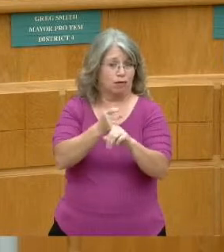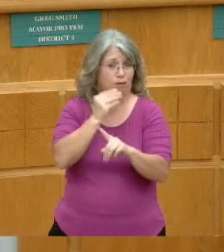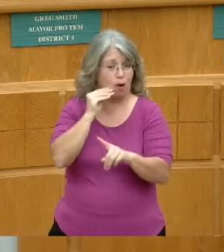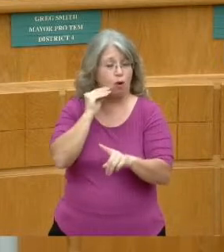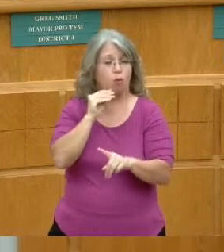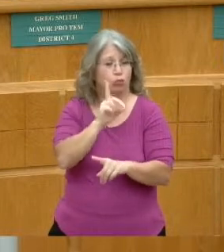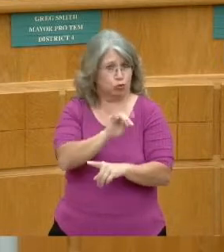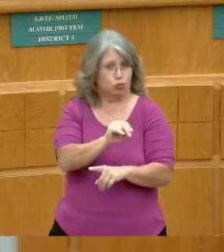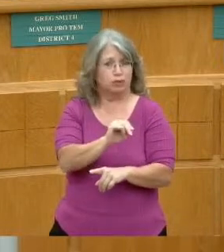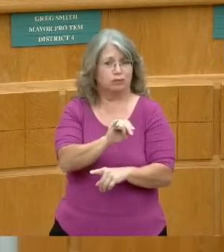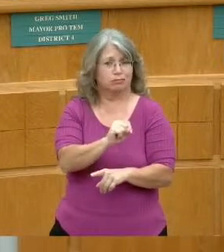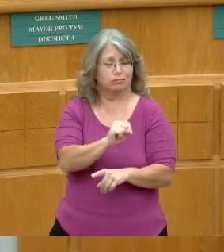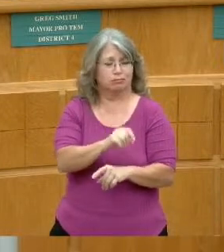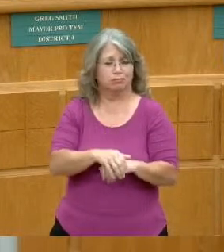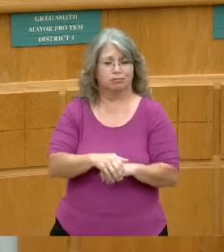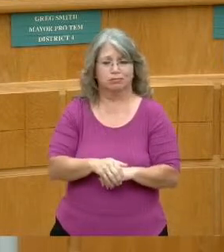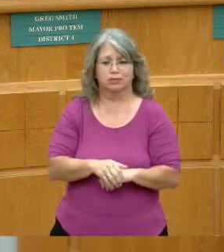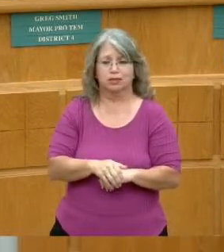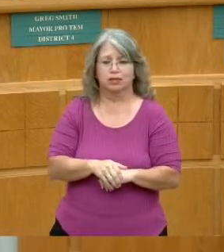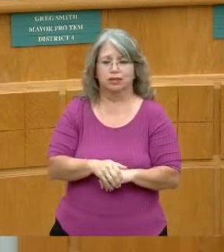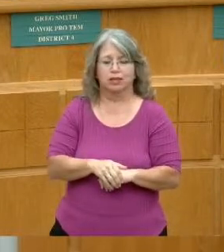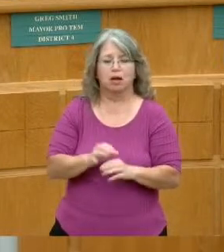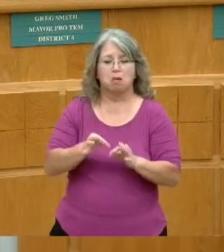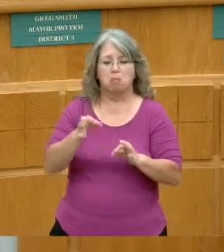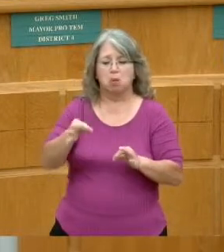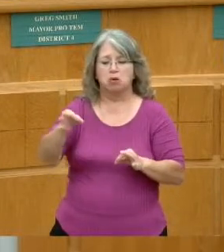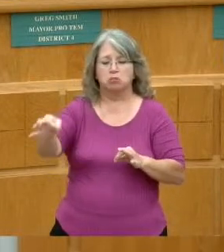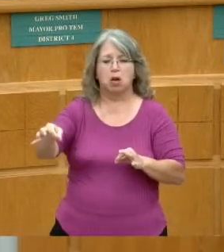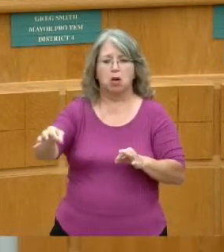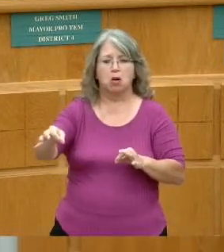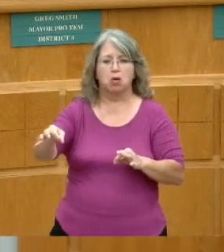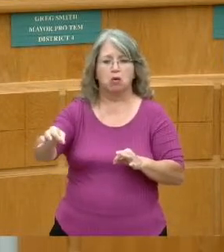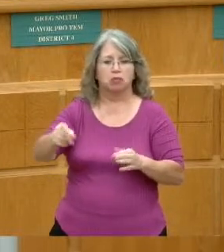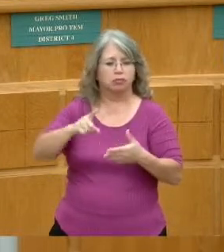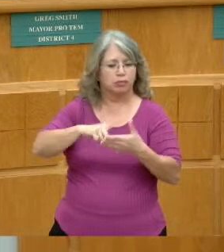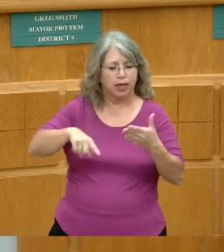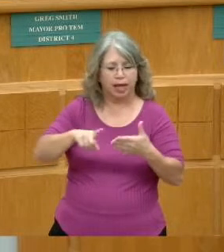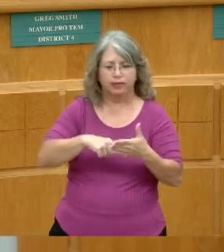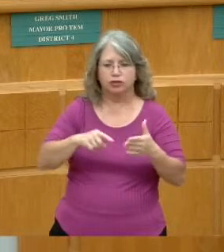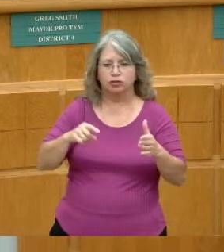to. Postpone social gatherings, or you can have them online.